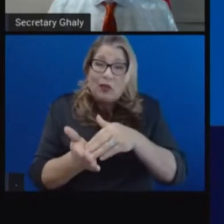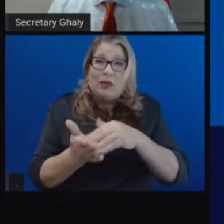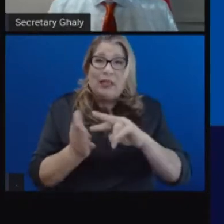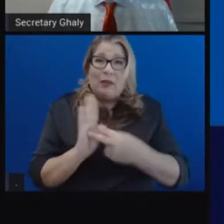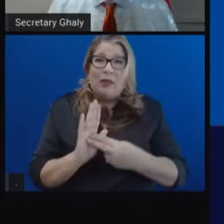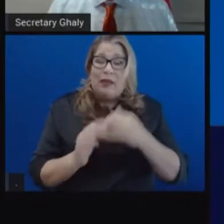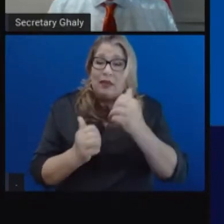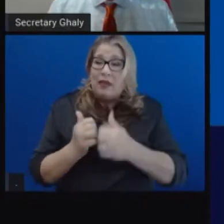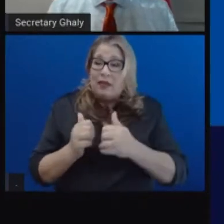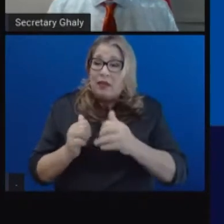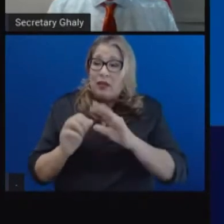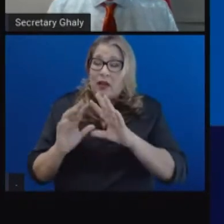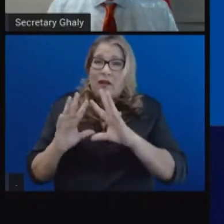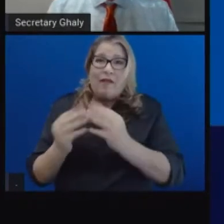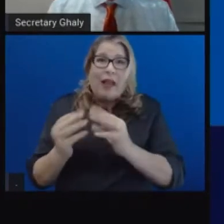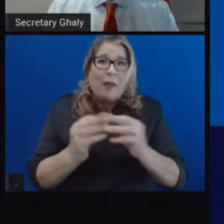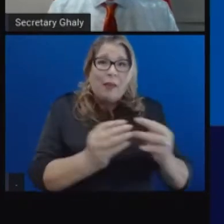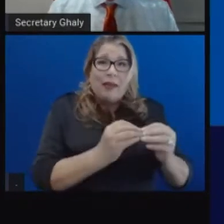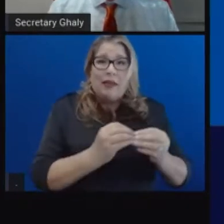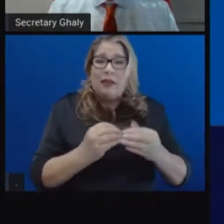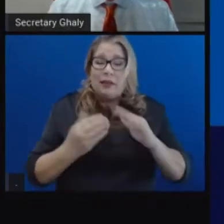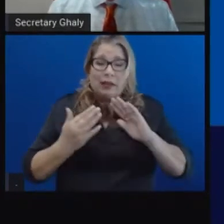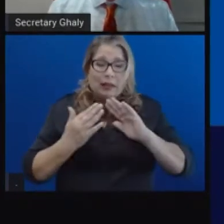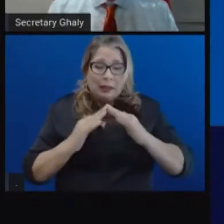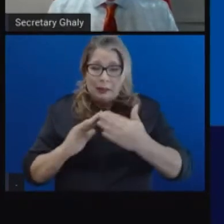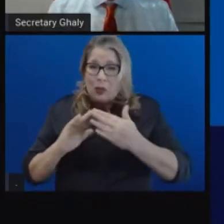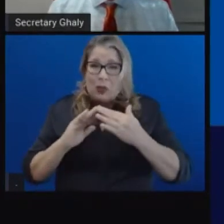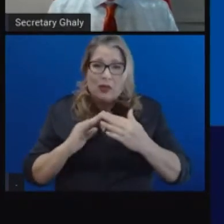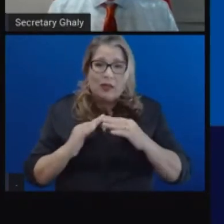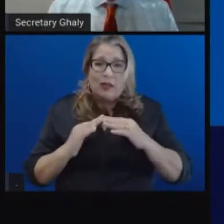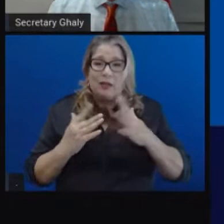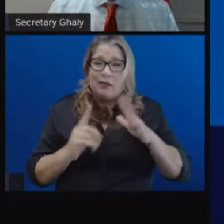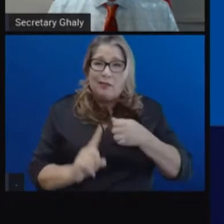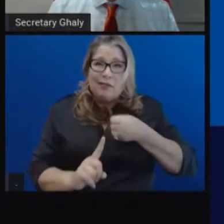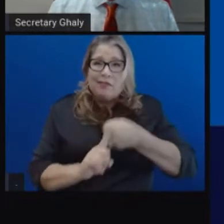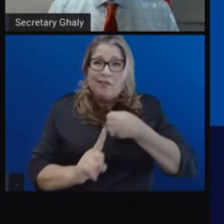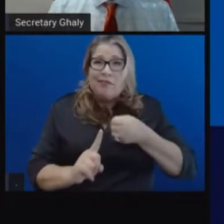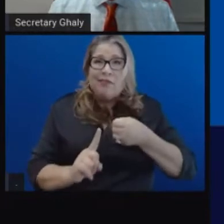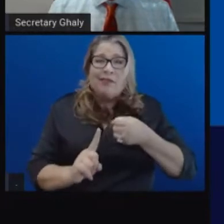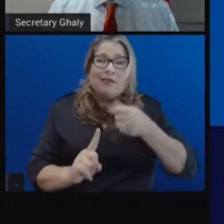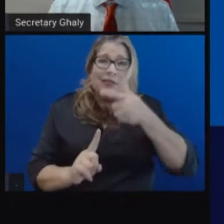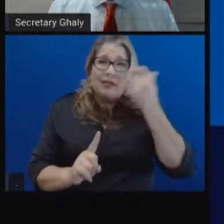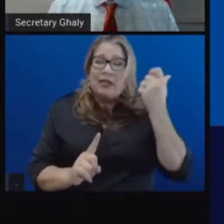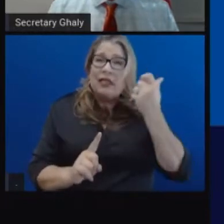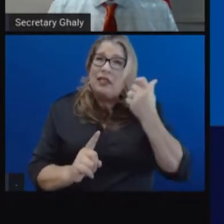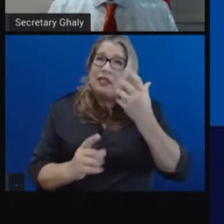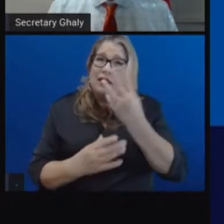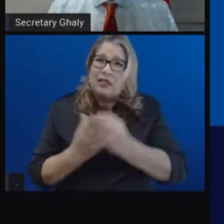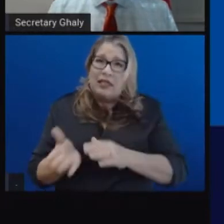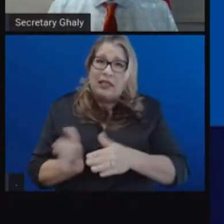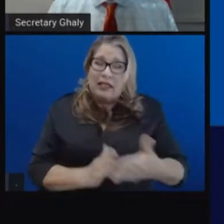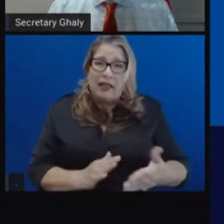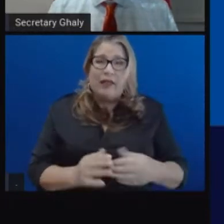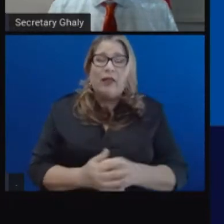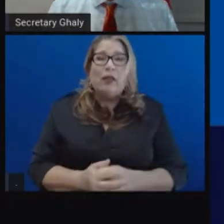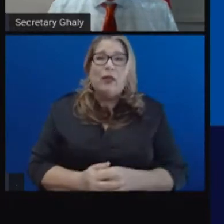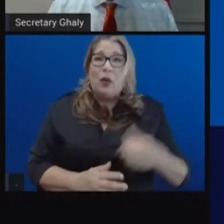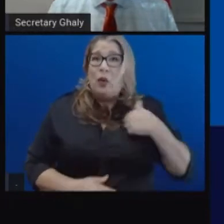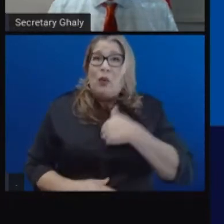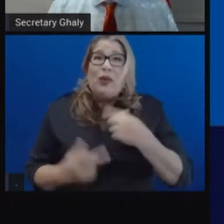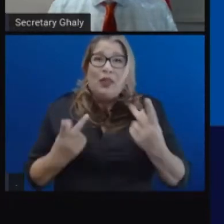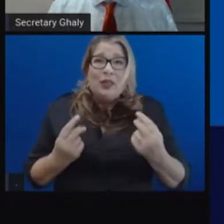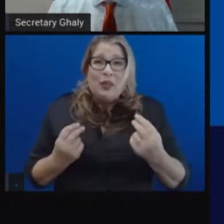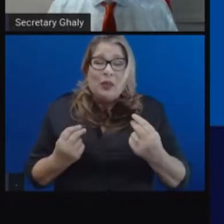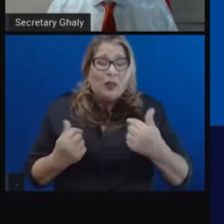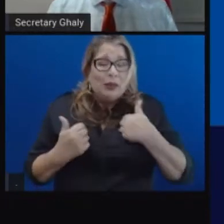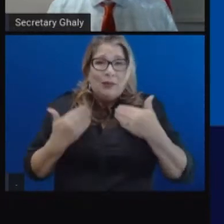by those deaths. We continue to work hard to save lives, to lead by saving lives, to make